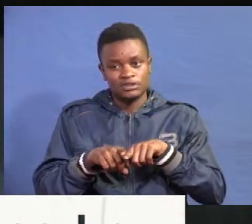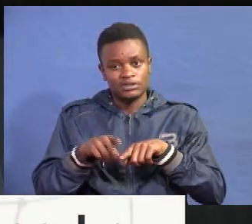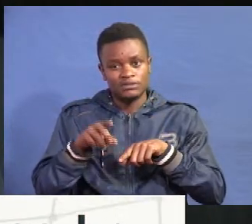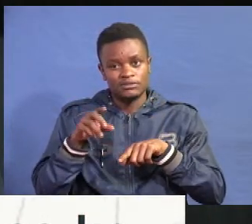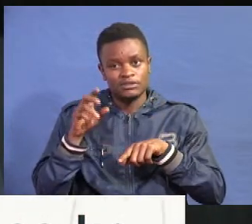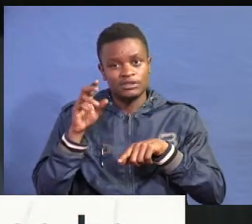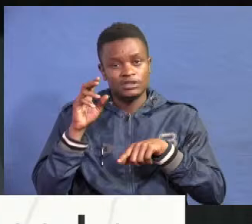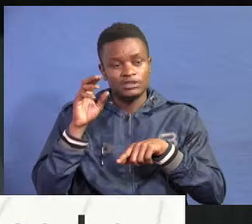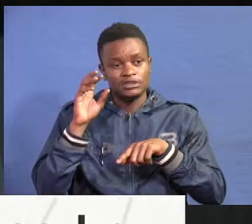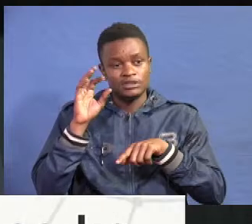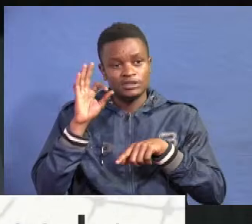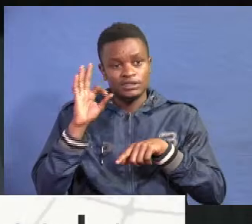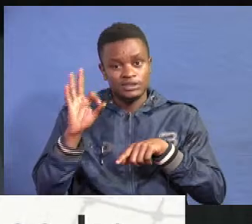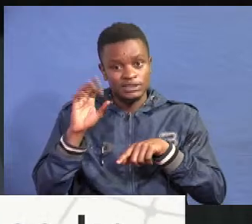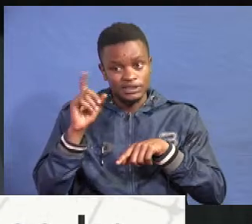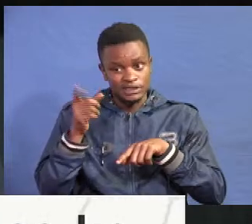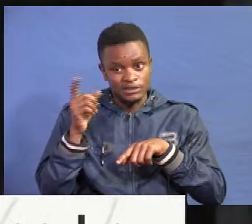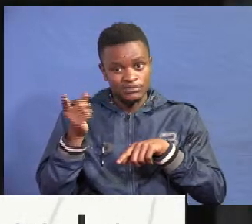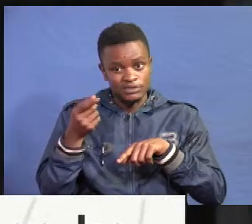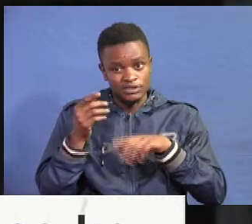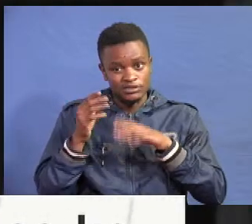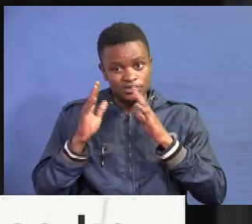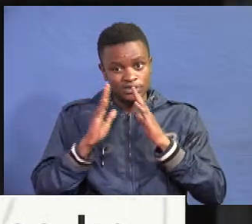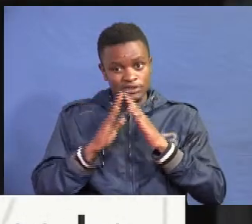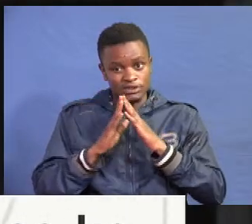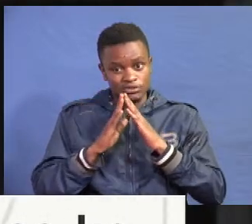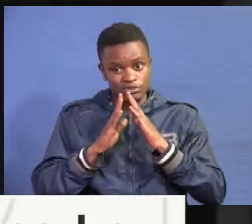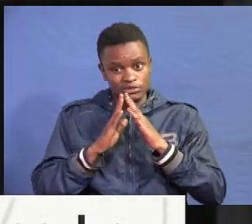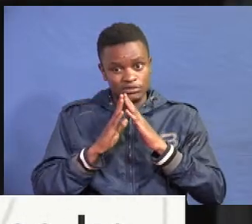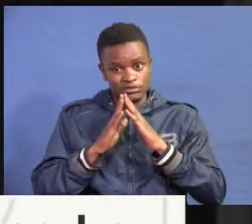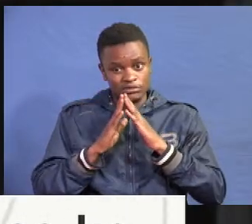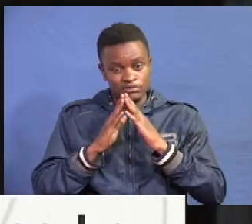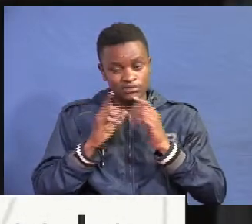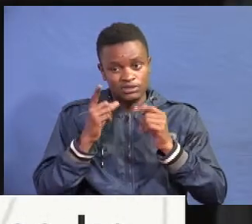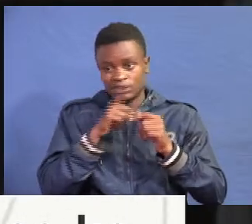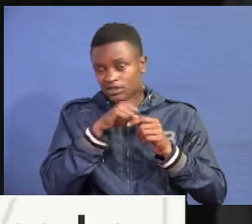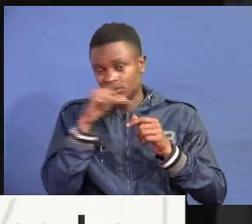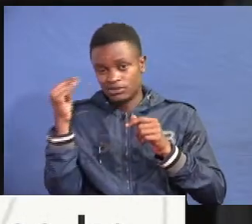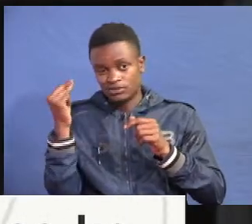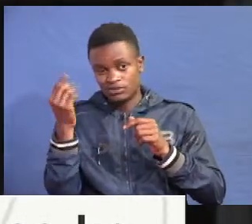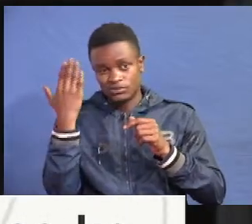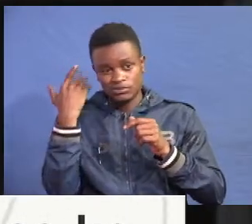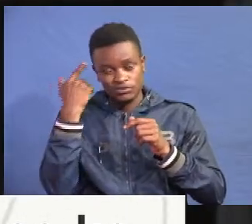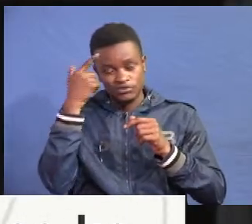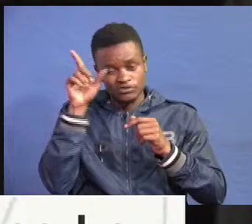3.6 million households. I went for my car.